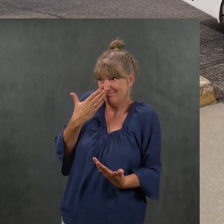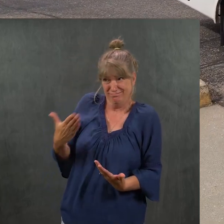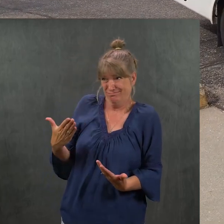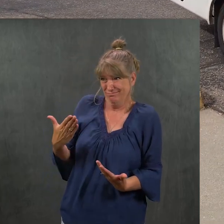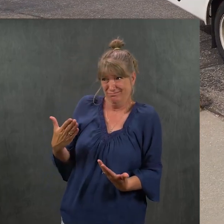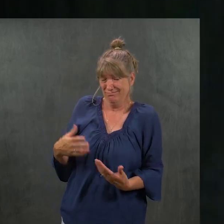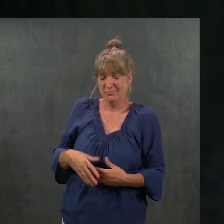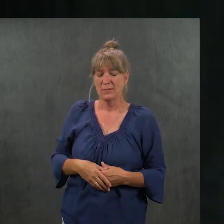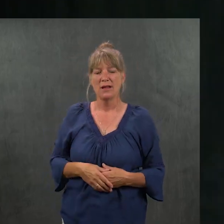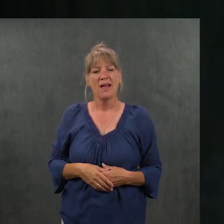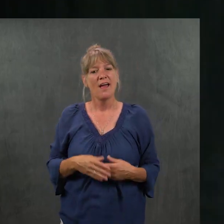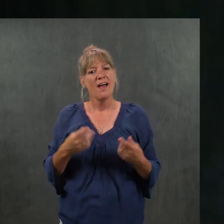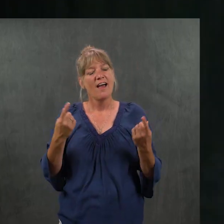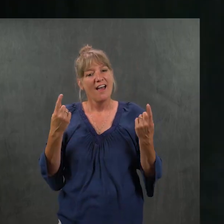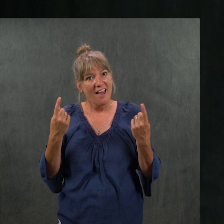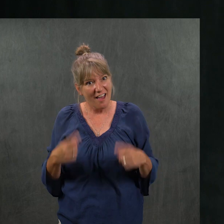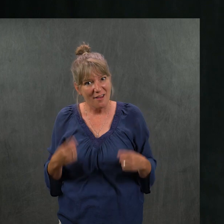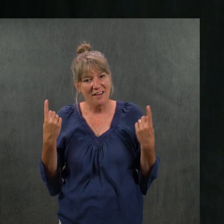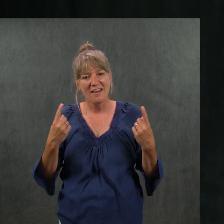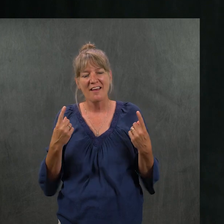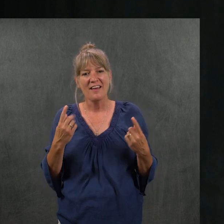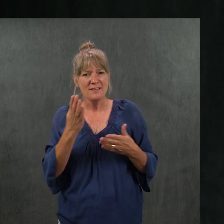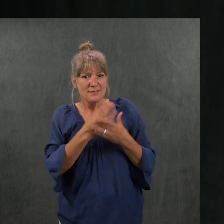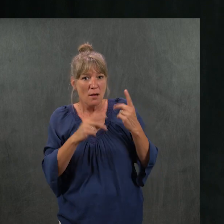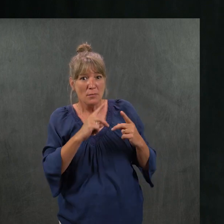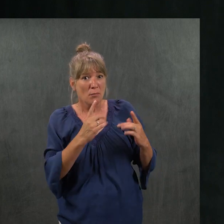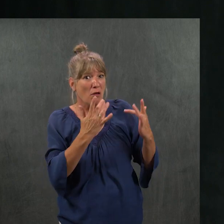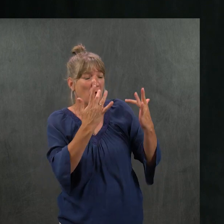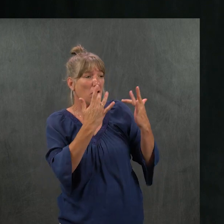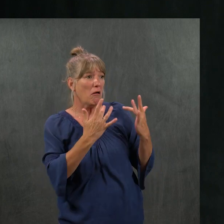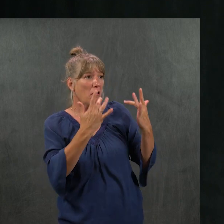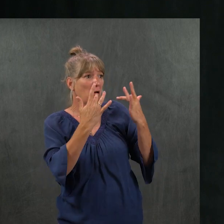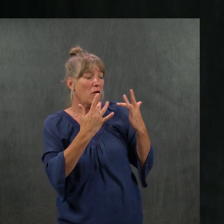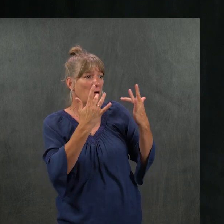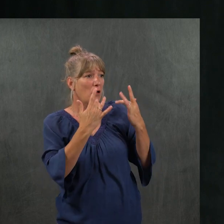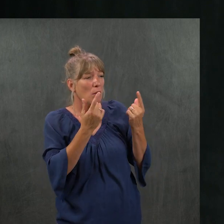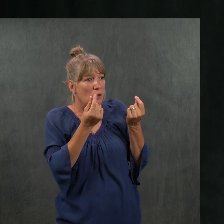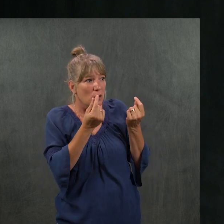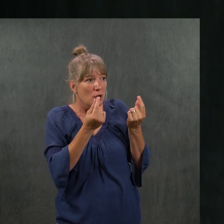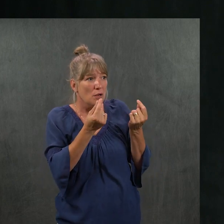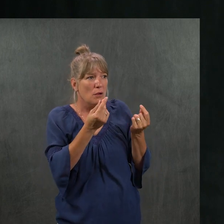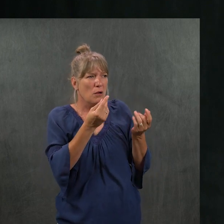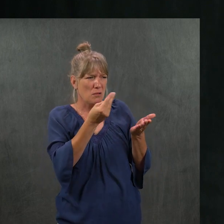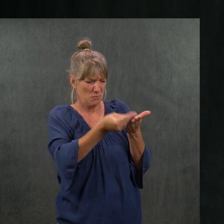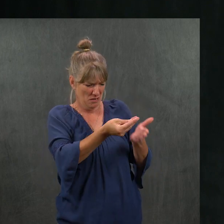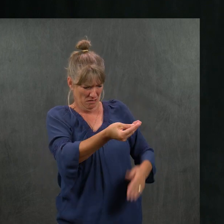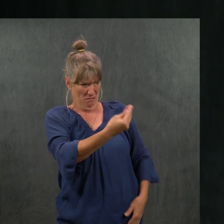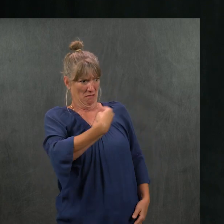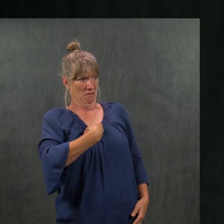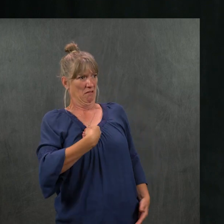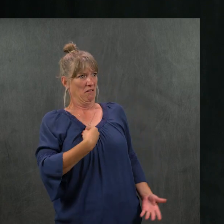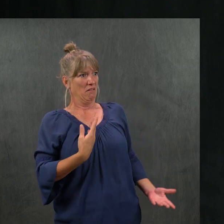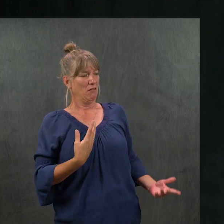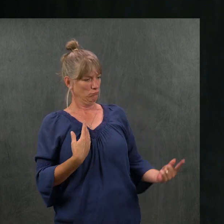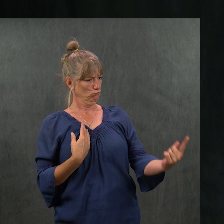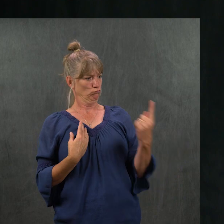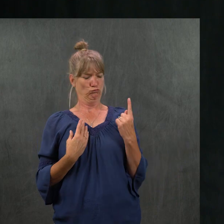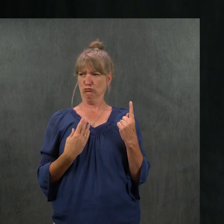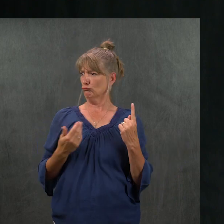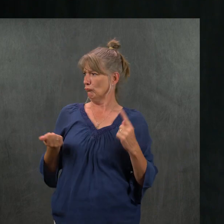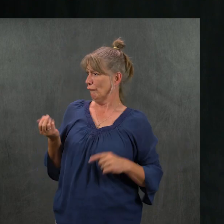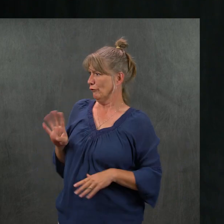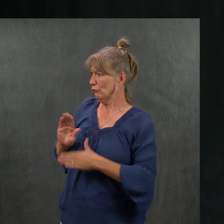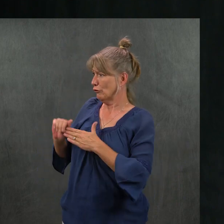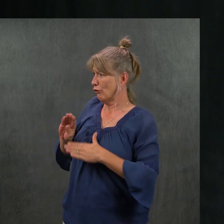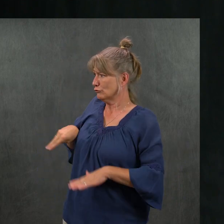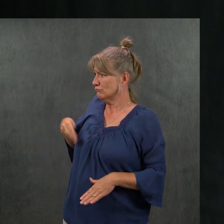said no thank you. I've even had some people take pity on me and offer me, give me money, just